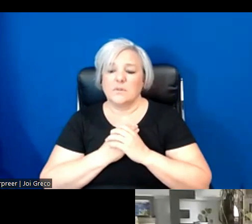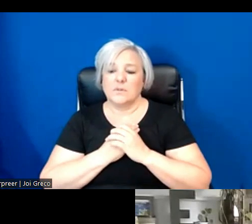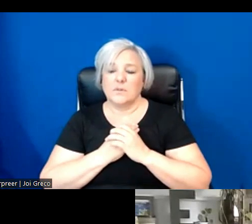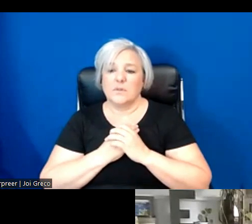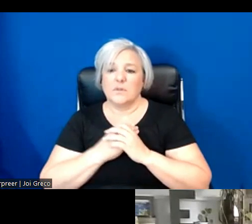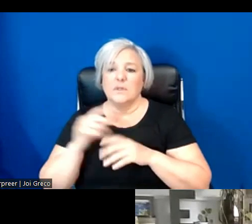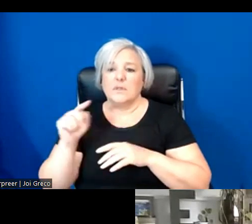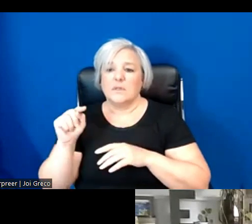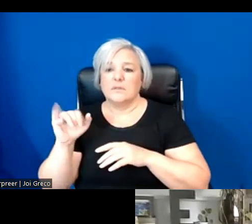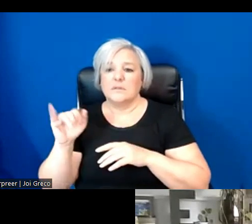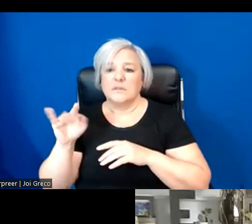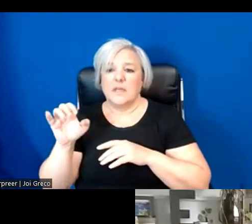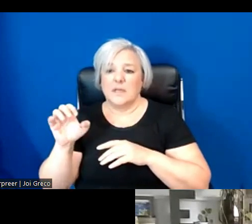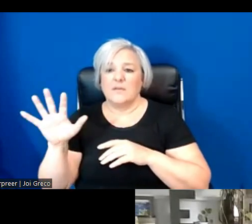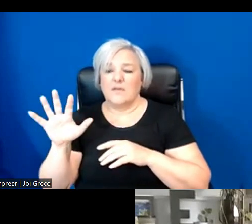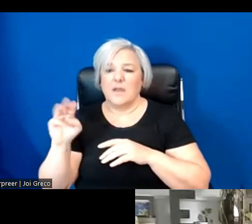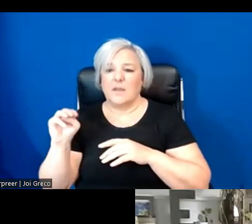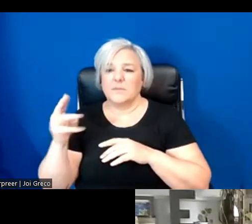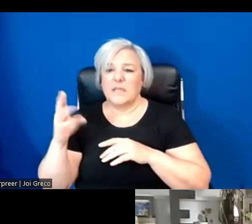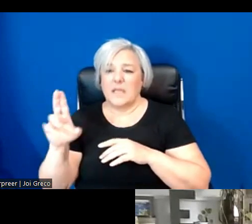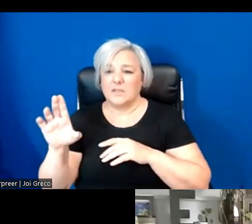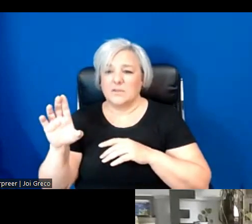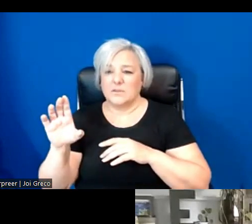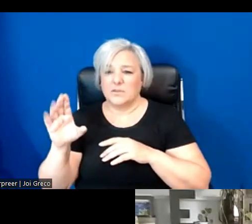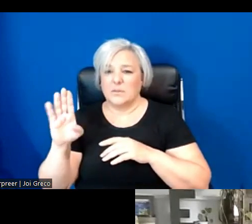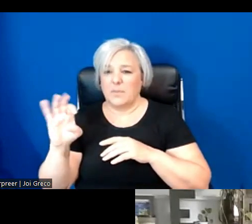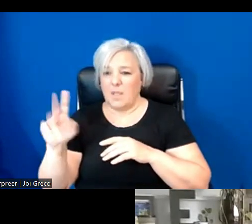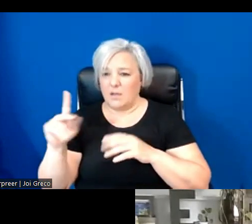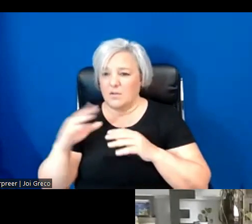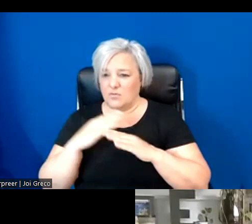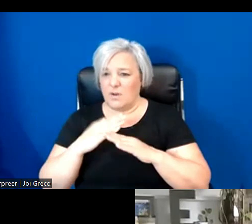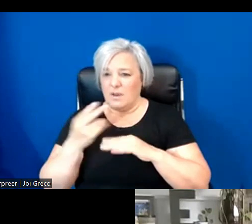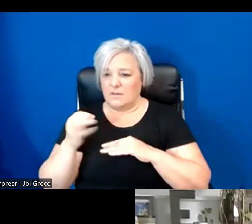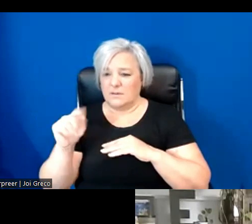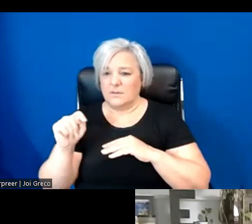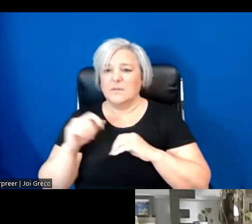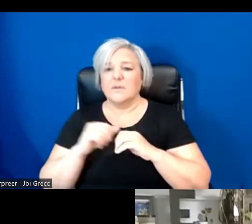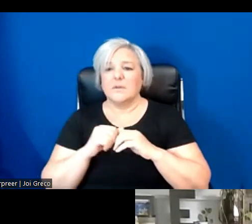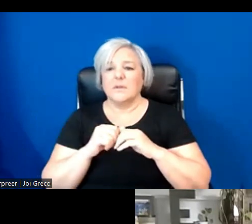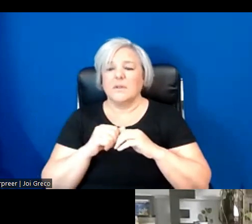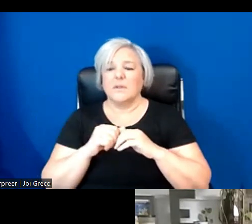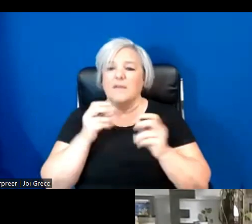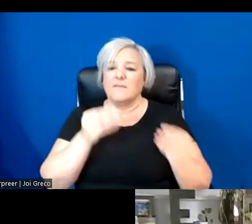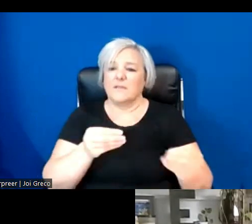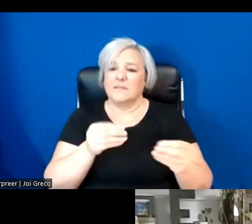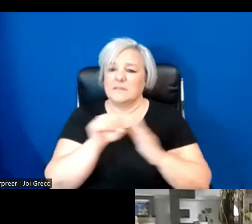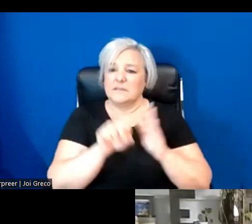Title V, which is the MCH block grant out of HRSA. They fund states to do a lot